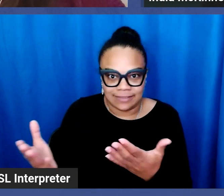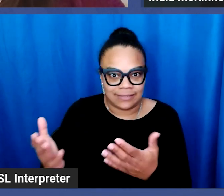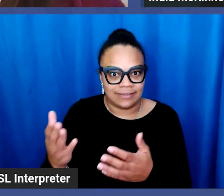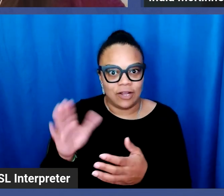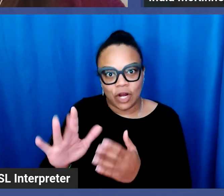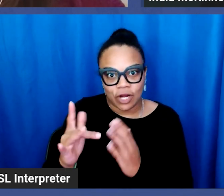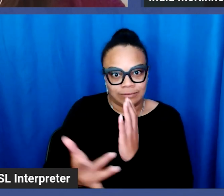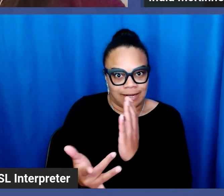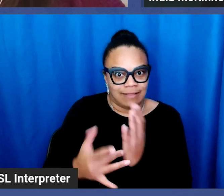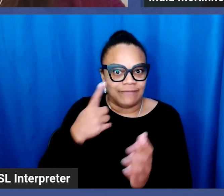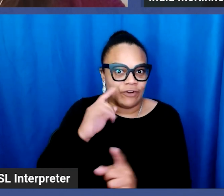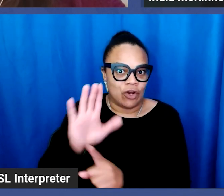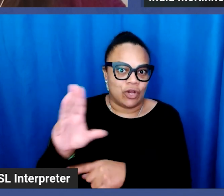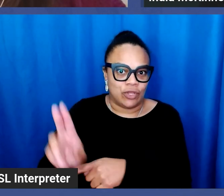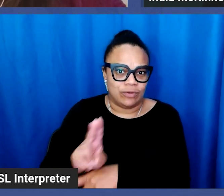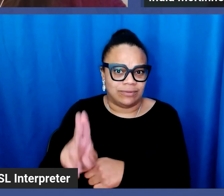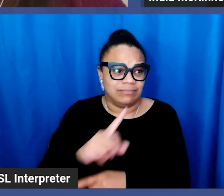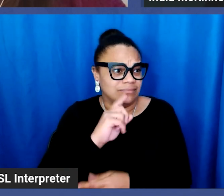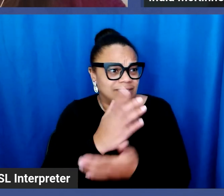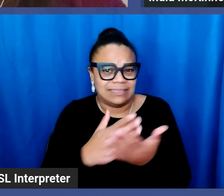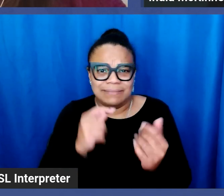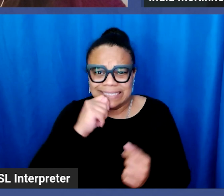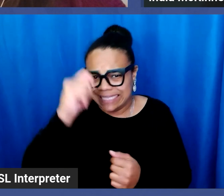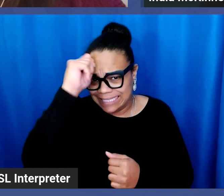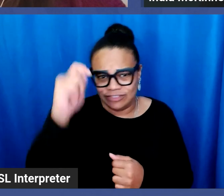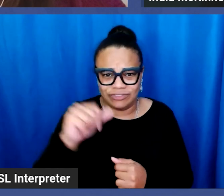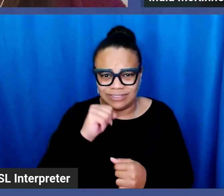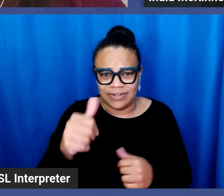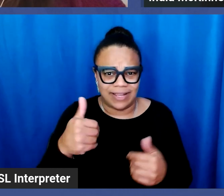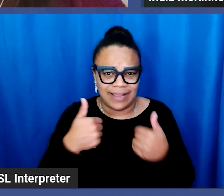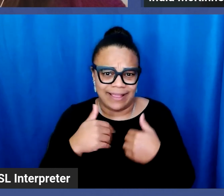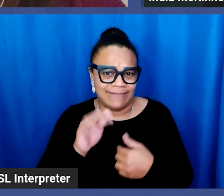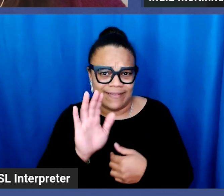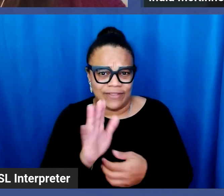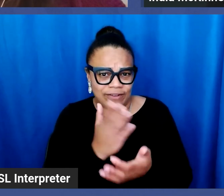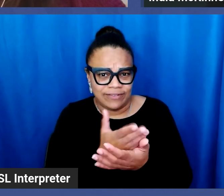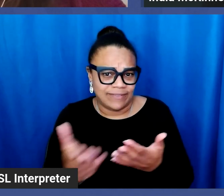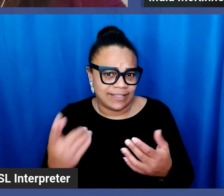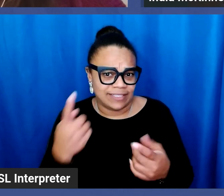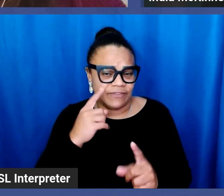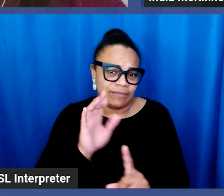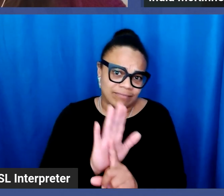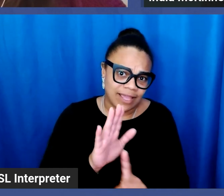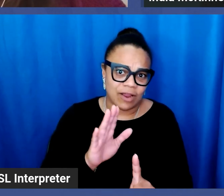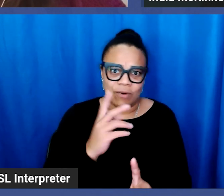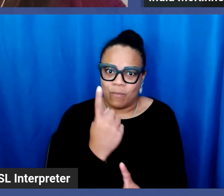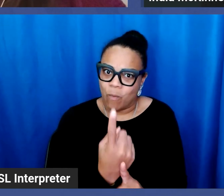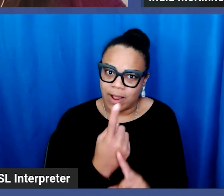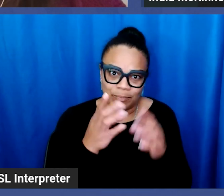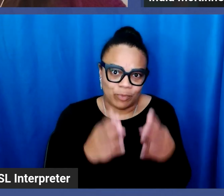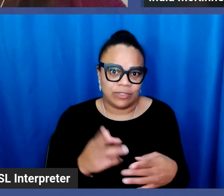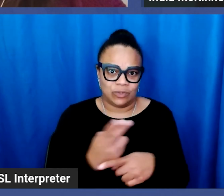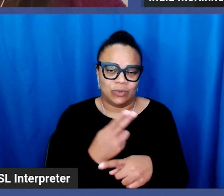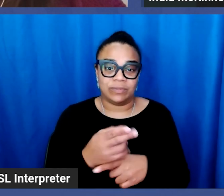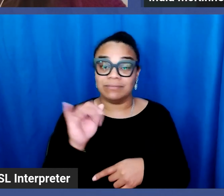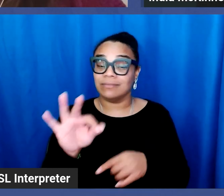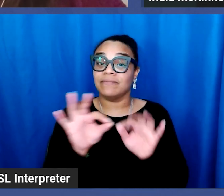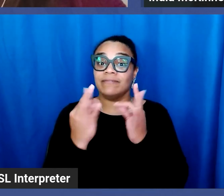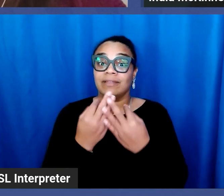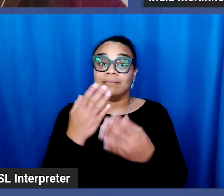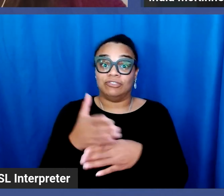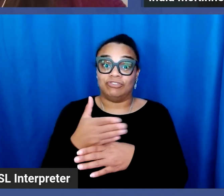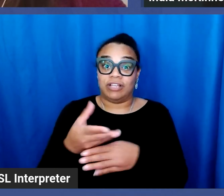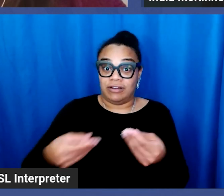use. Teenagers don't even necessarily have devices that are exclusively for one use. And even if a family shares the device between just the